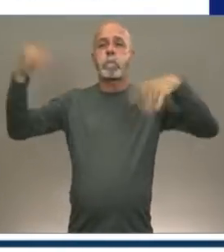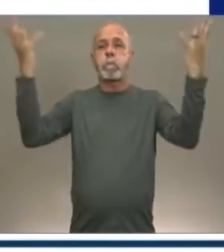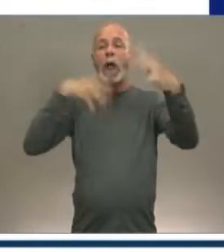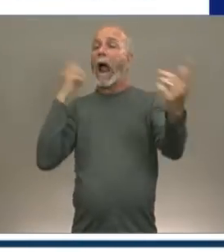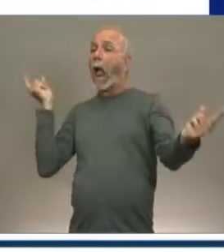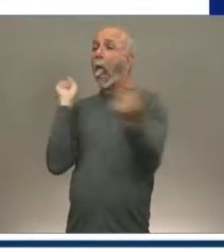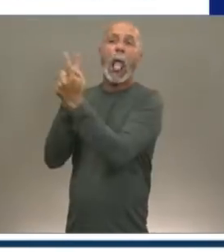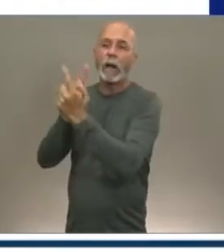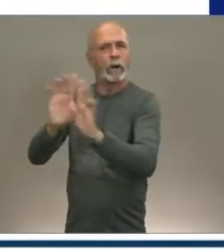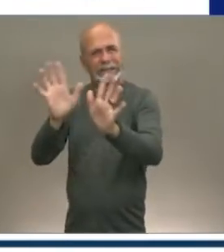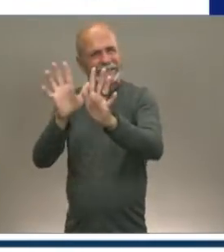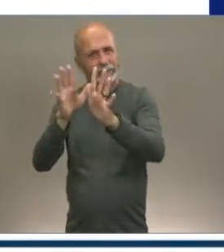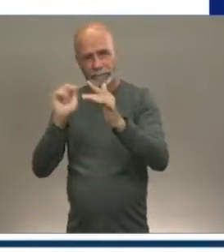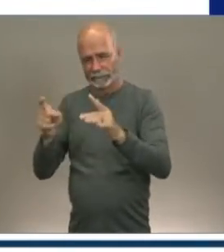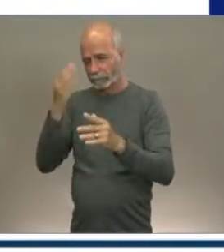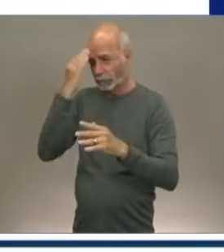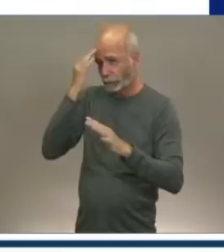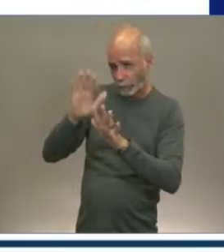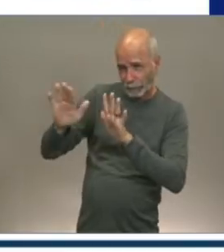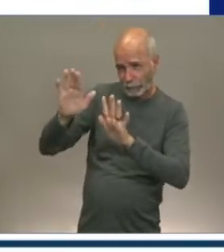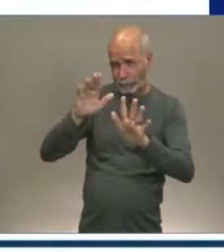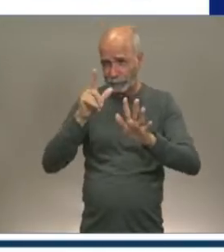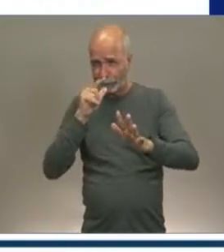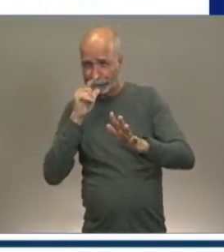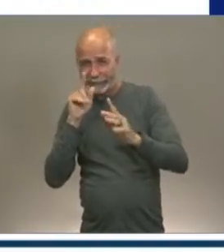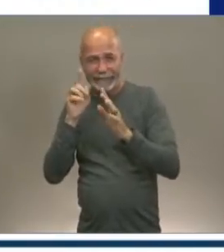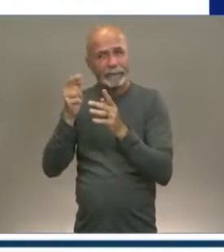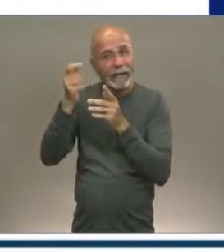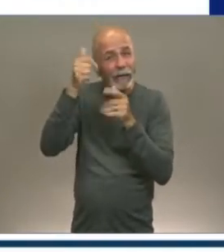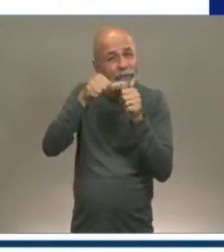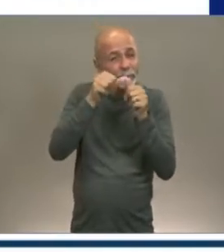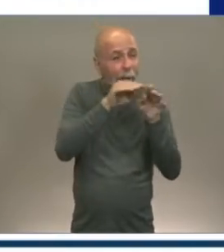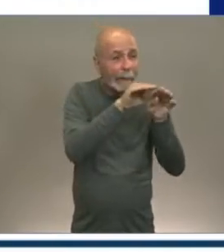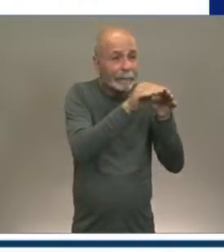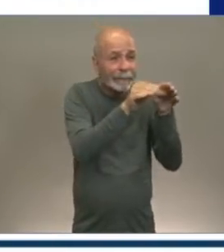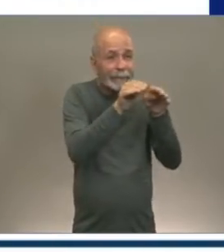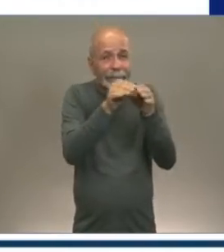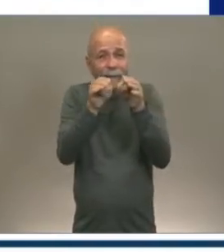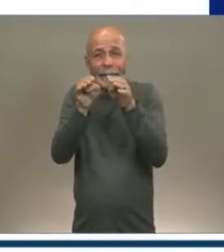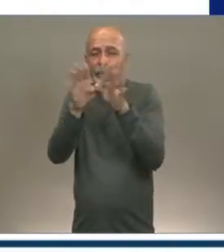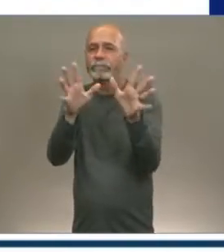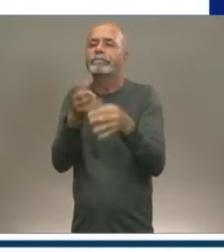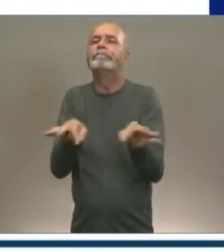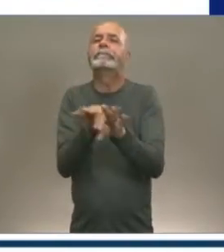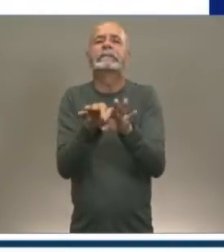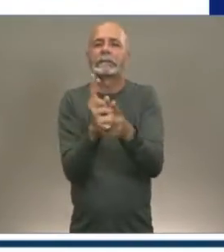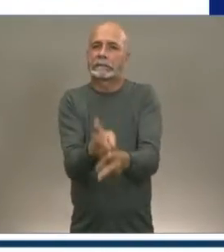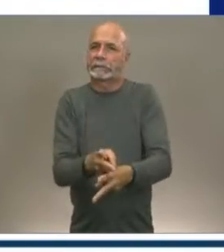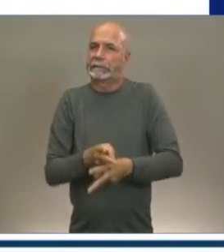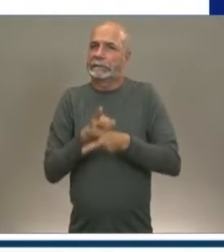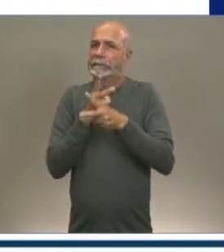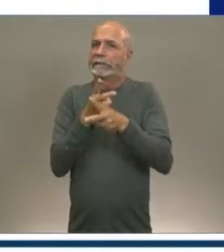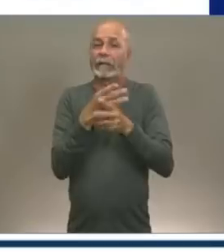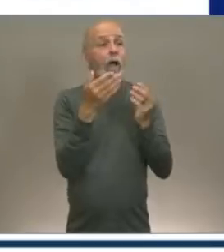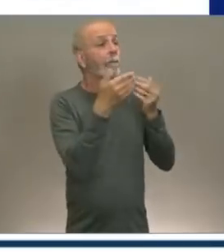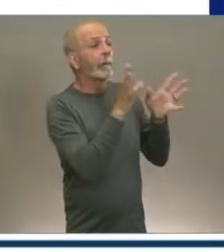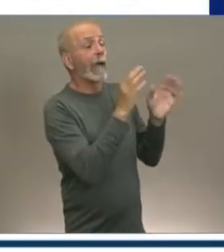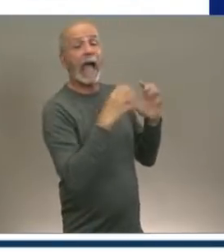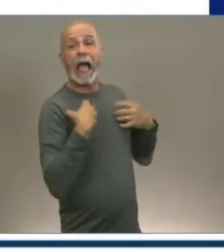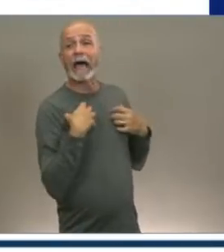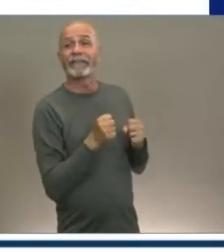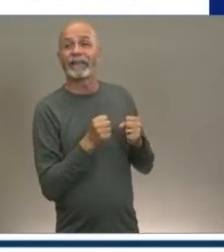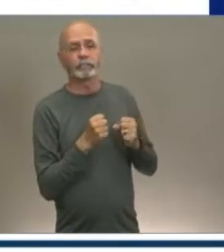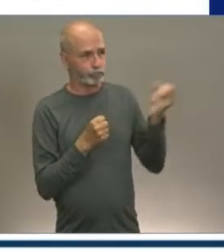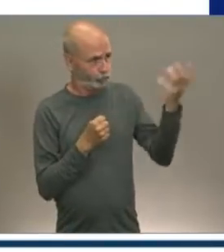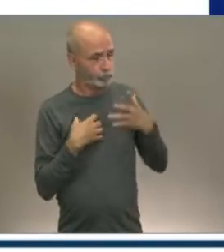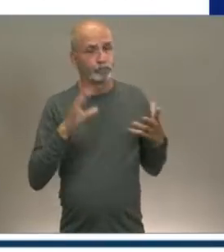We opened up a little, but our plan is a cautious one. We keep following public health protocols. Book your vaccine, and I